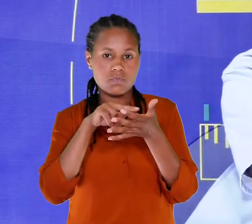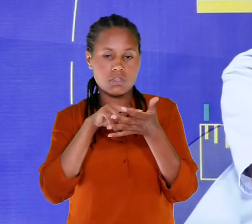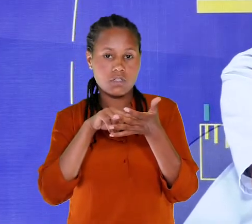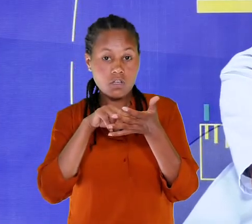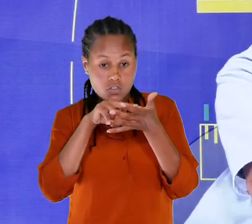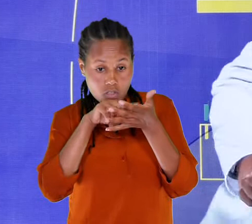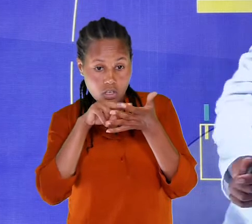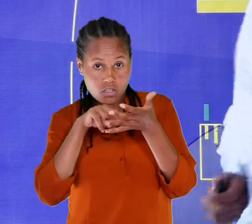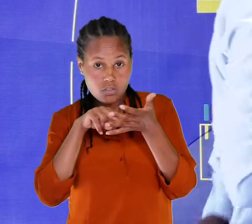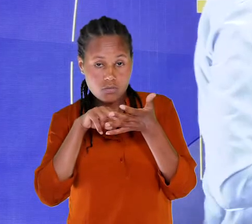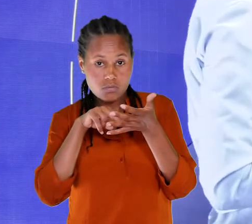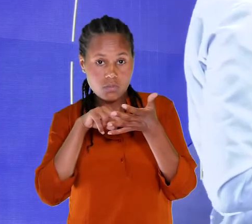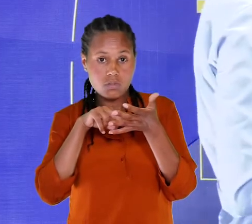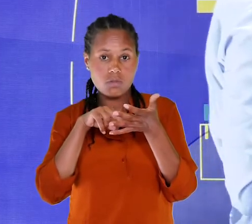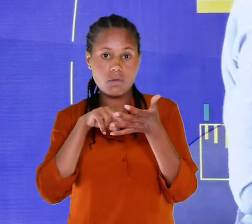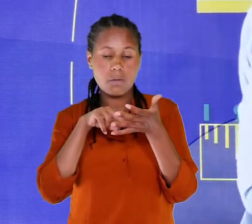He studies